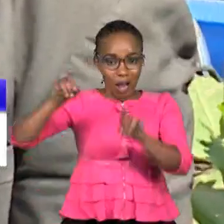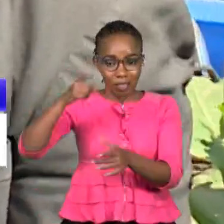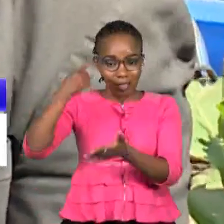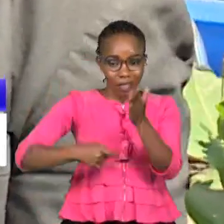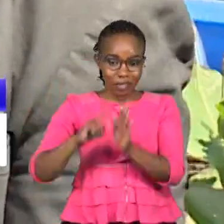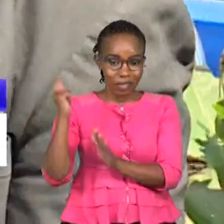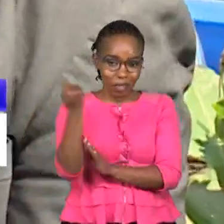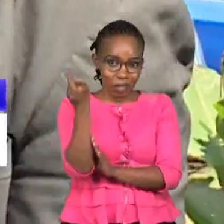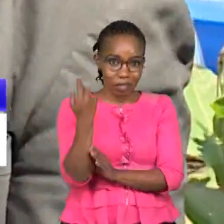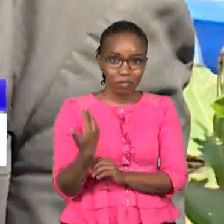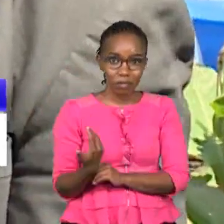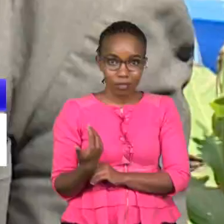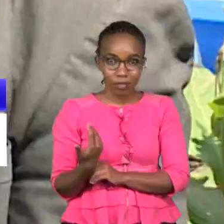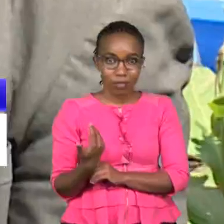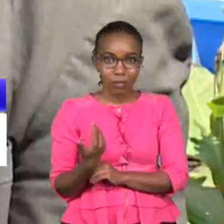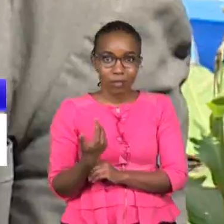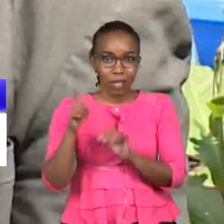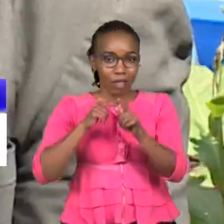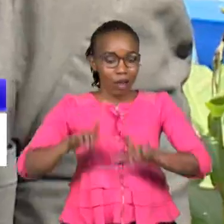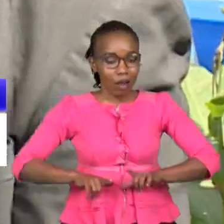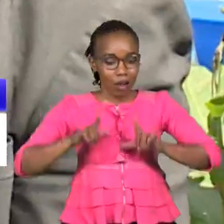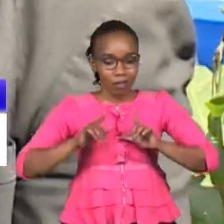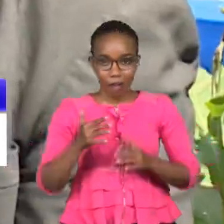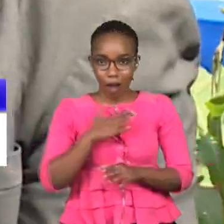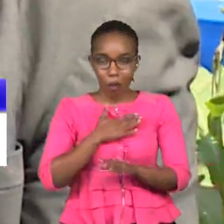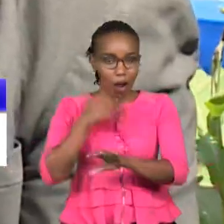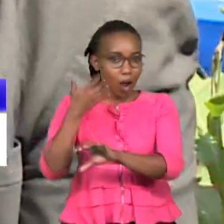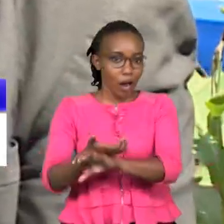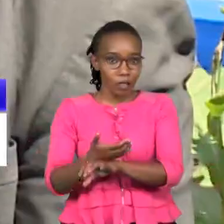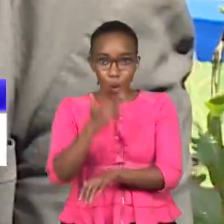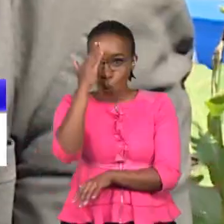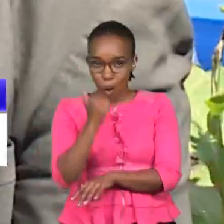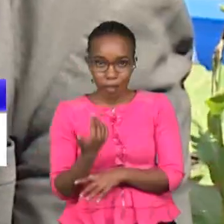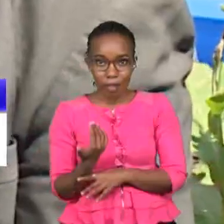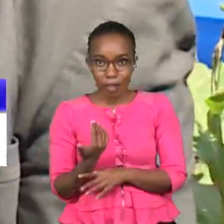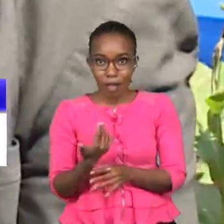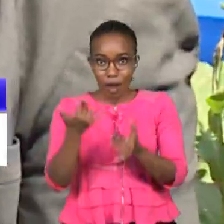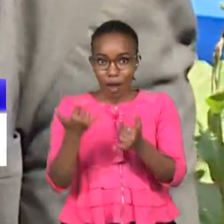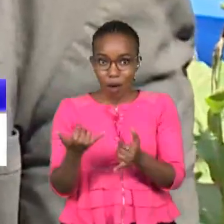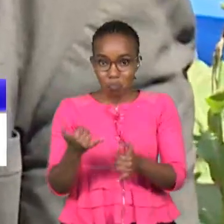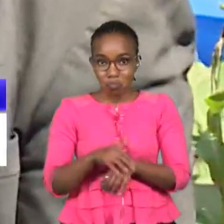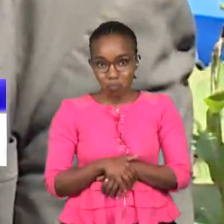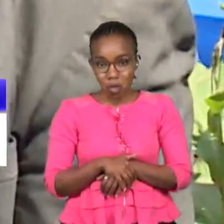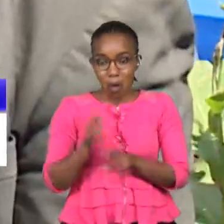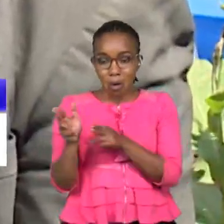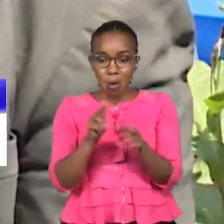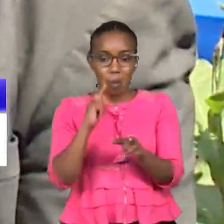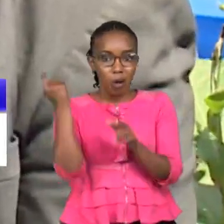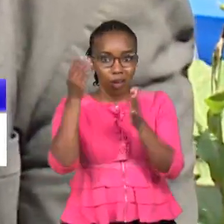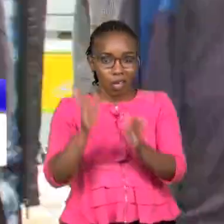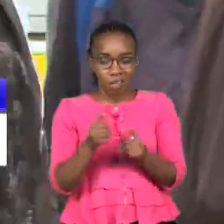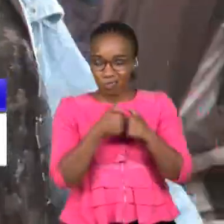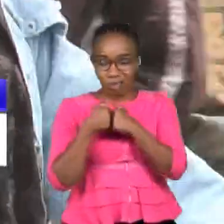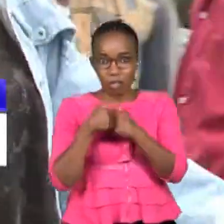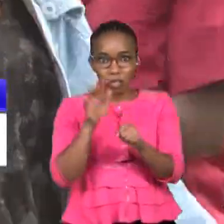itakuwa imefanya maisha yetu yakakuwa magumu sana. Maana sasa tunajua sisi walala hoi tuna changamoto chungu